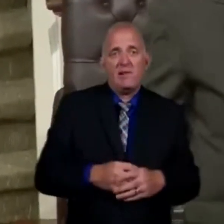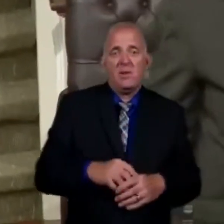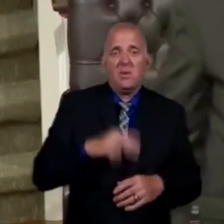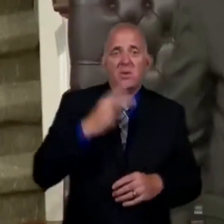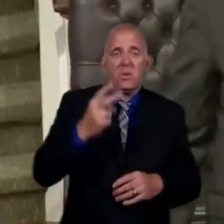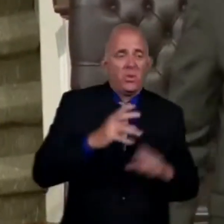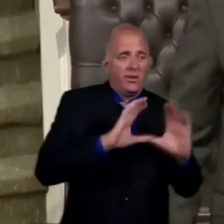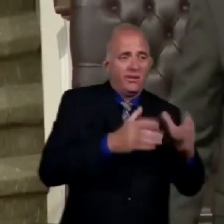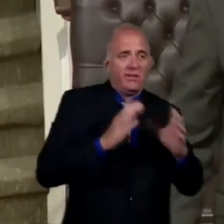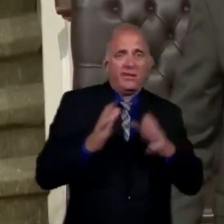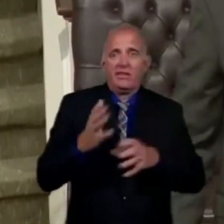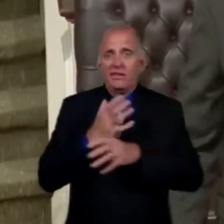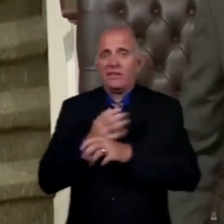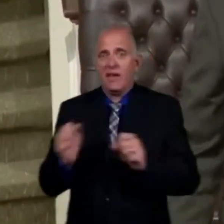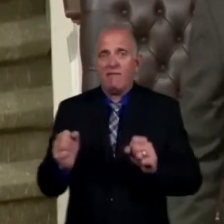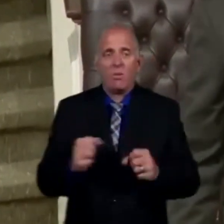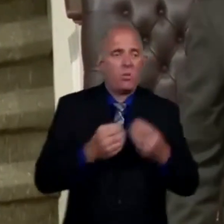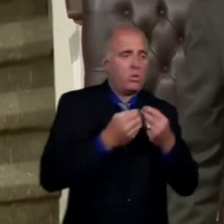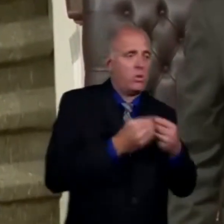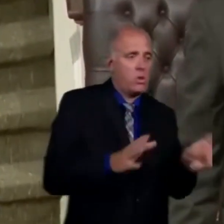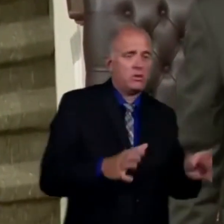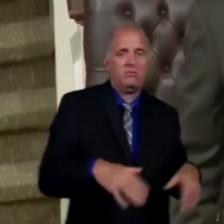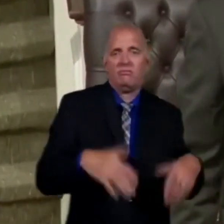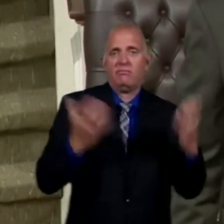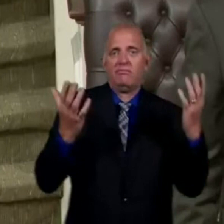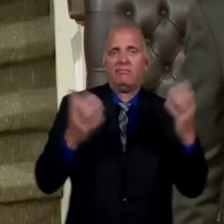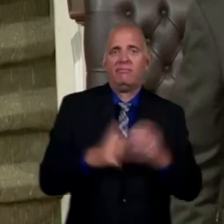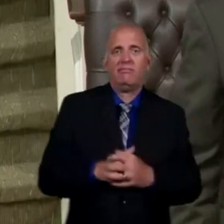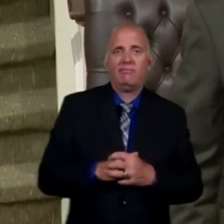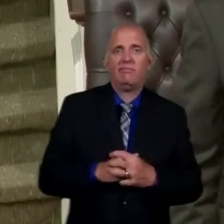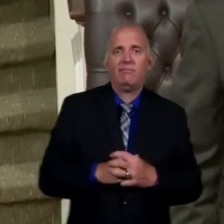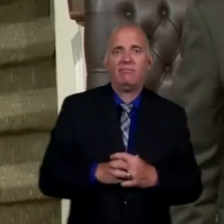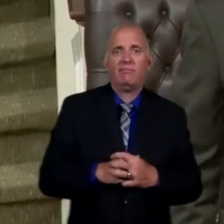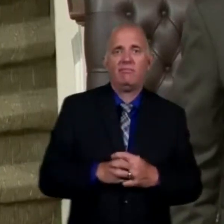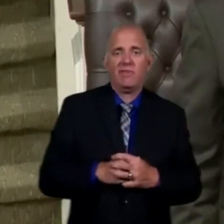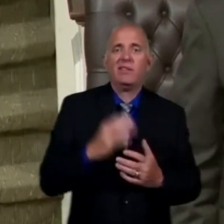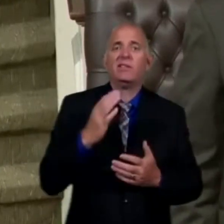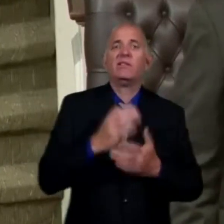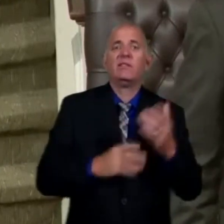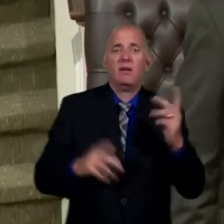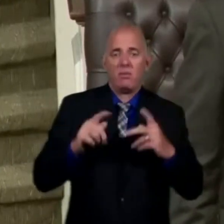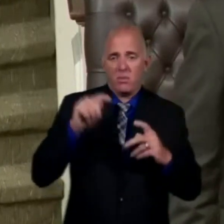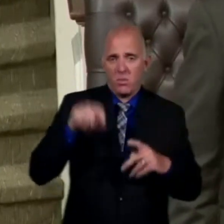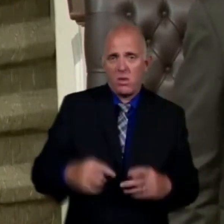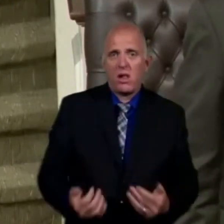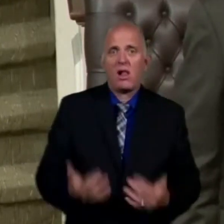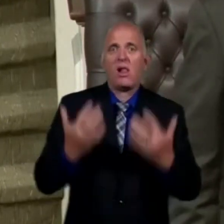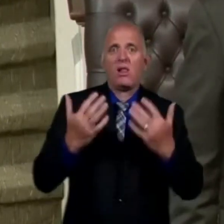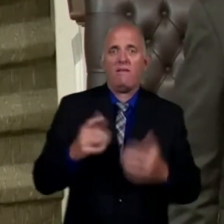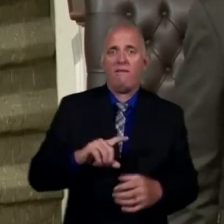classes, saved and lost. Some people go to hell first class.